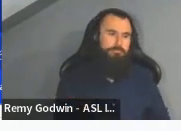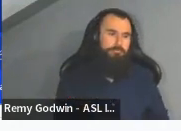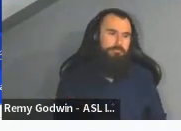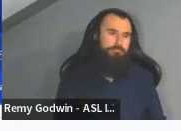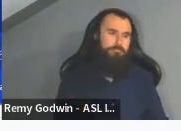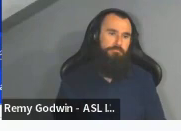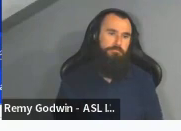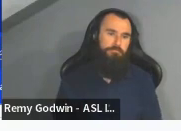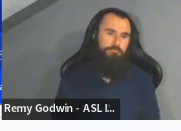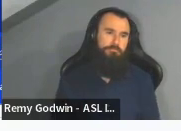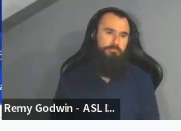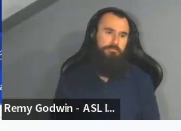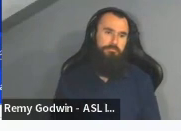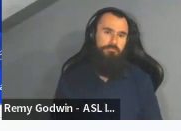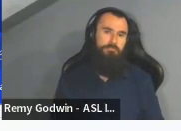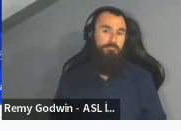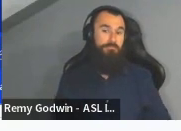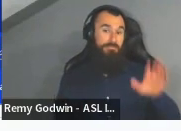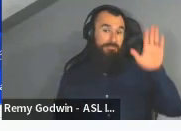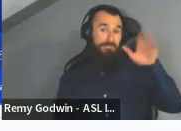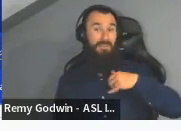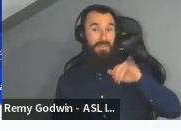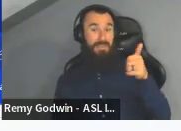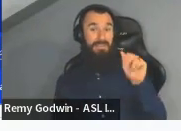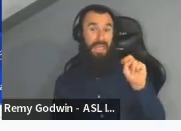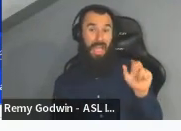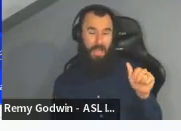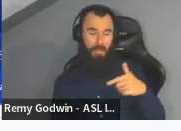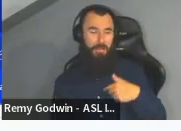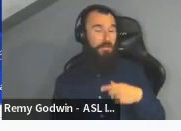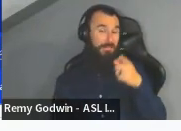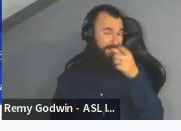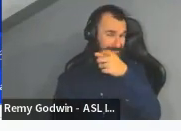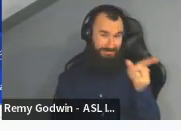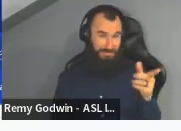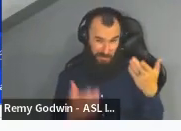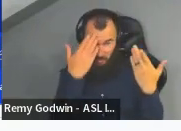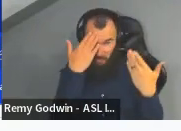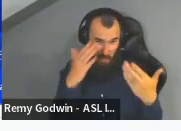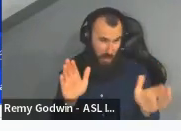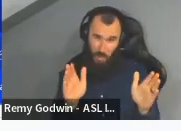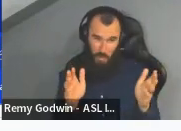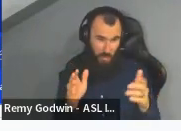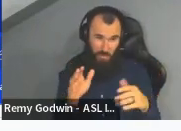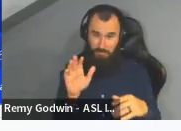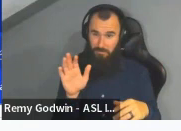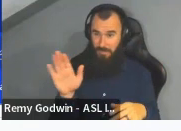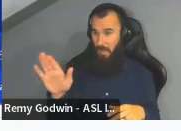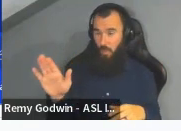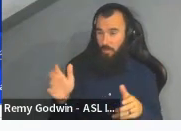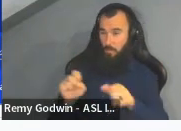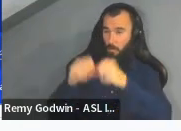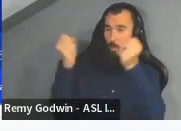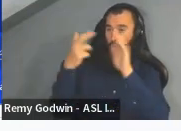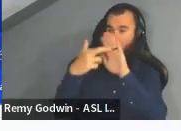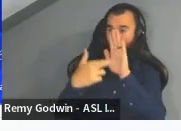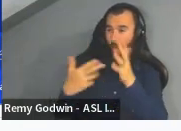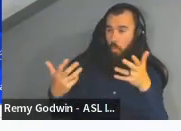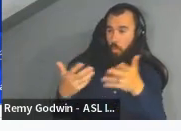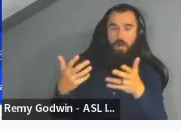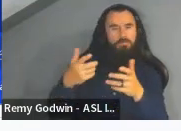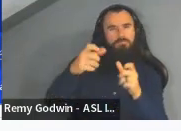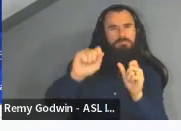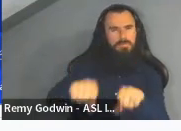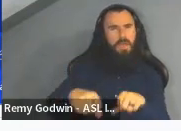This is Yana. If you are not quite sure what this violation would be, you can